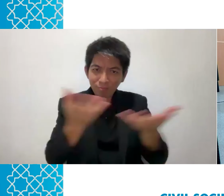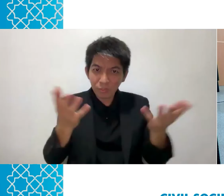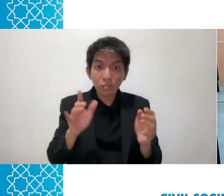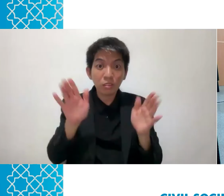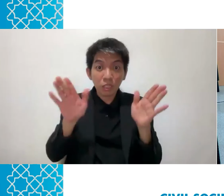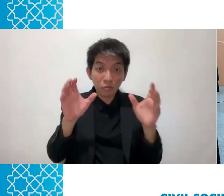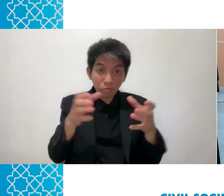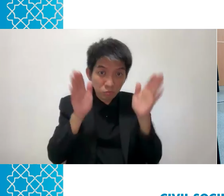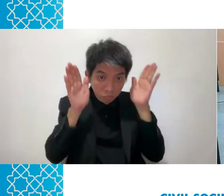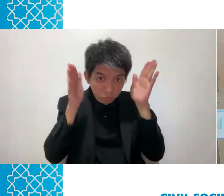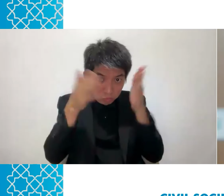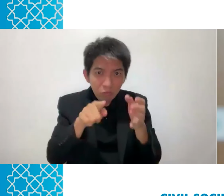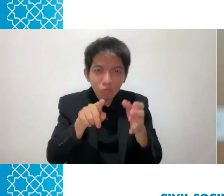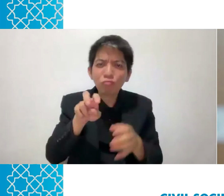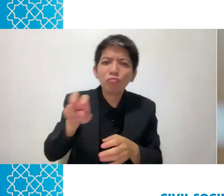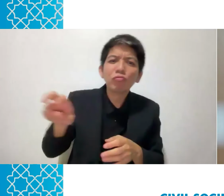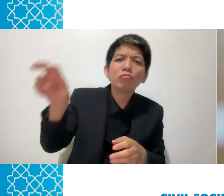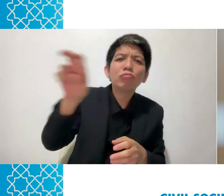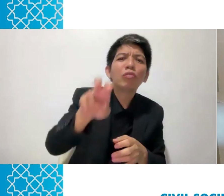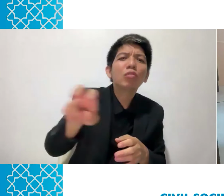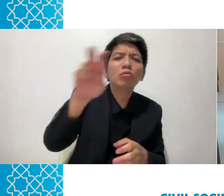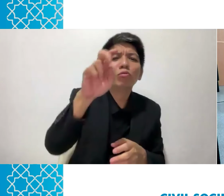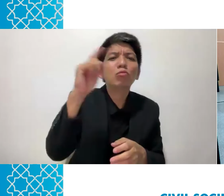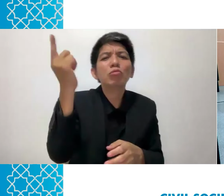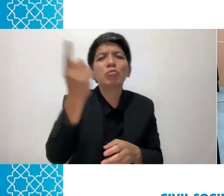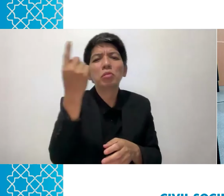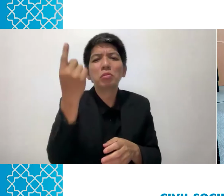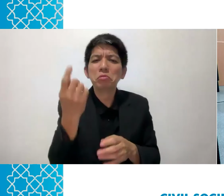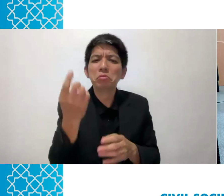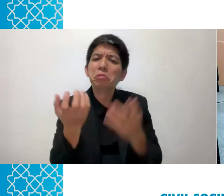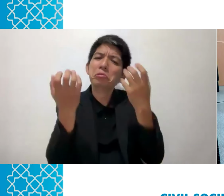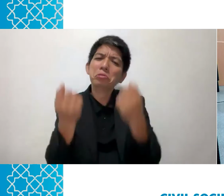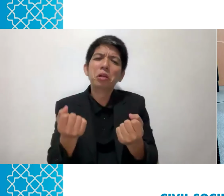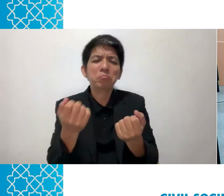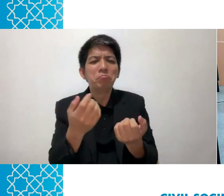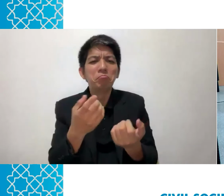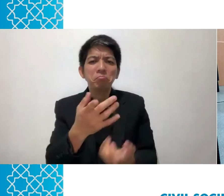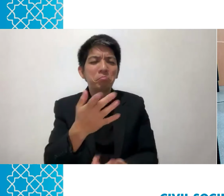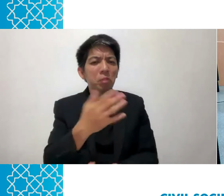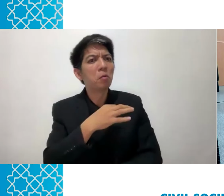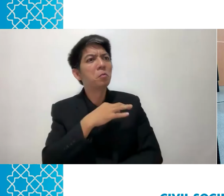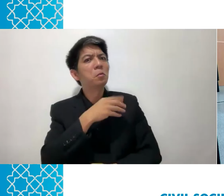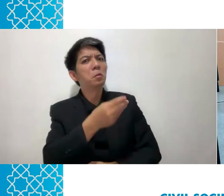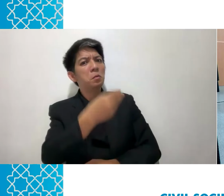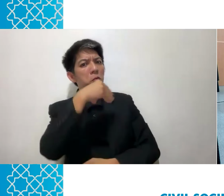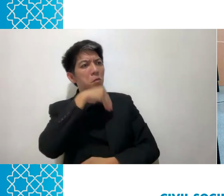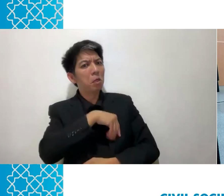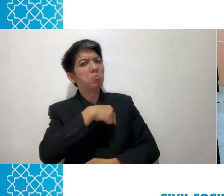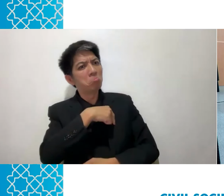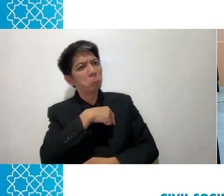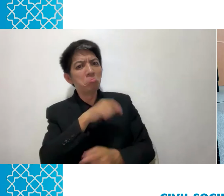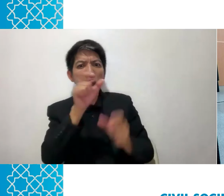we've partnered before as well to make this possible to unlock climate, health, and education benefits.